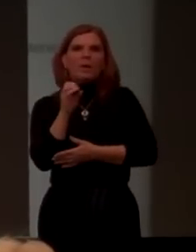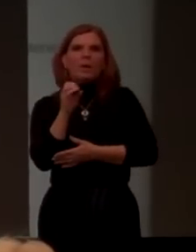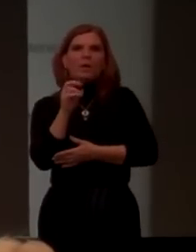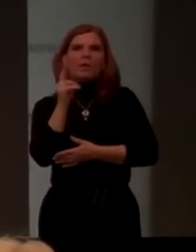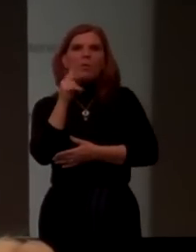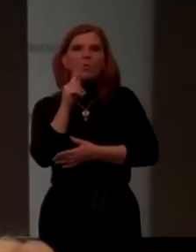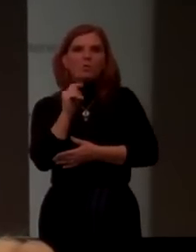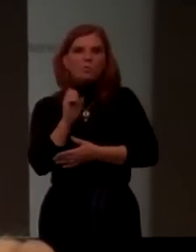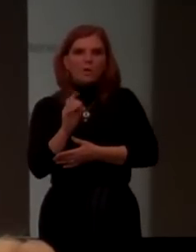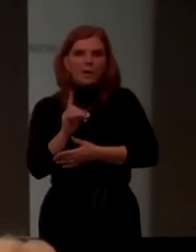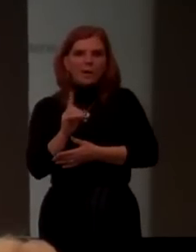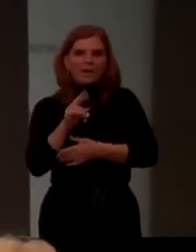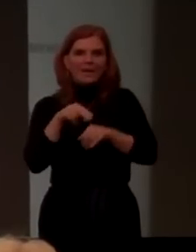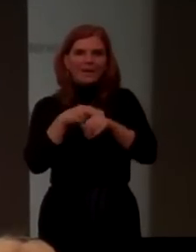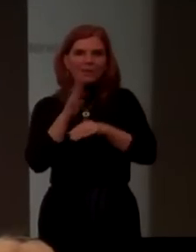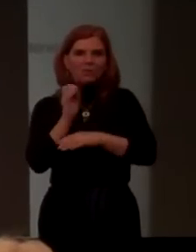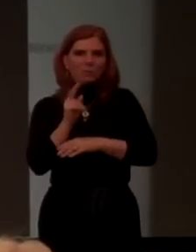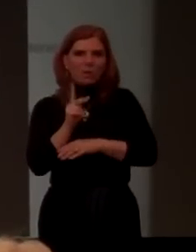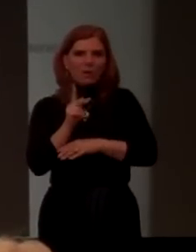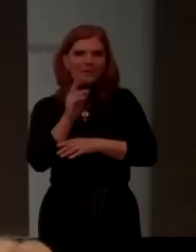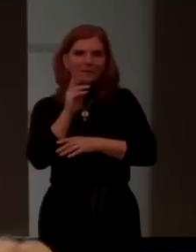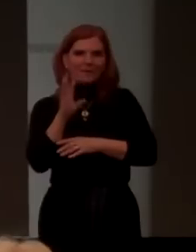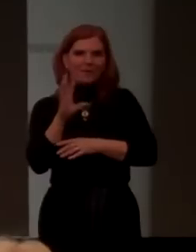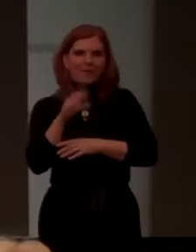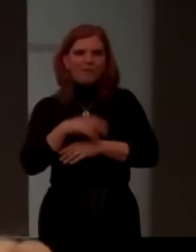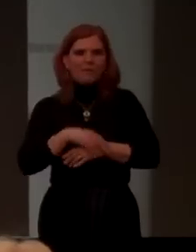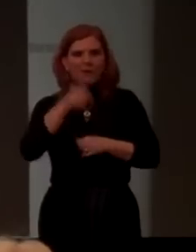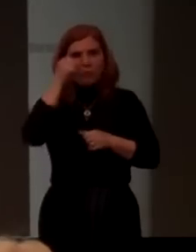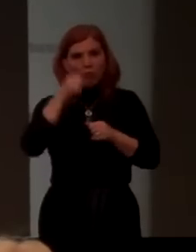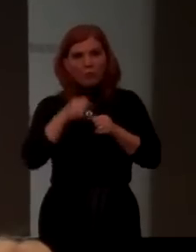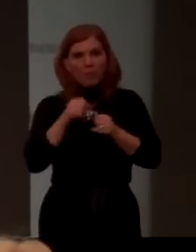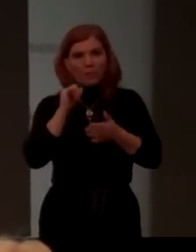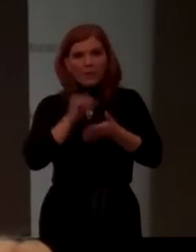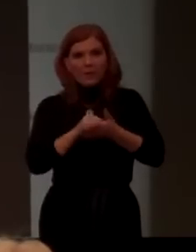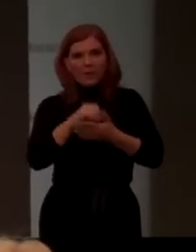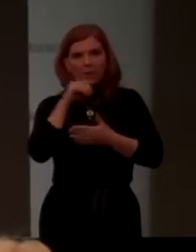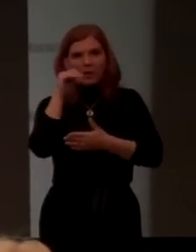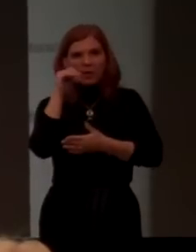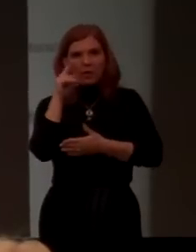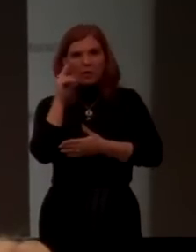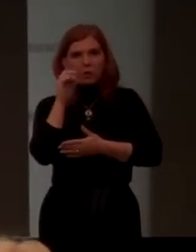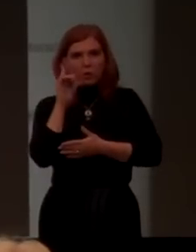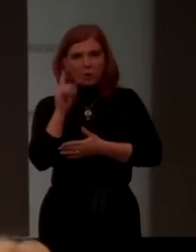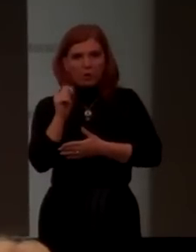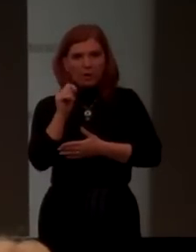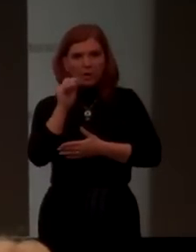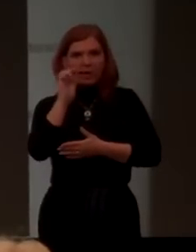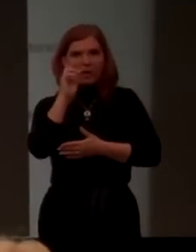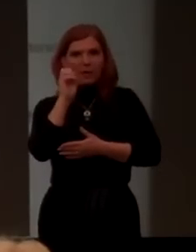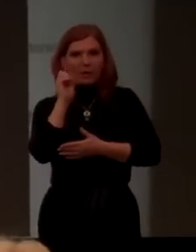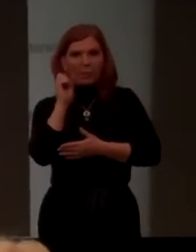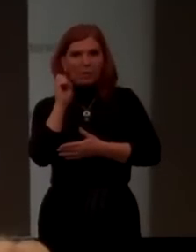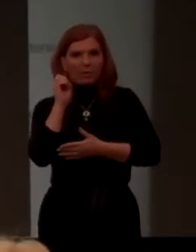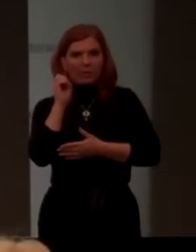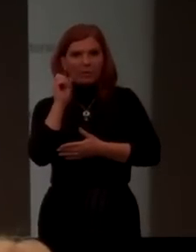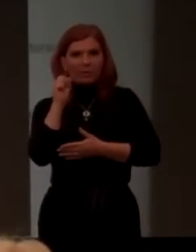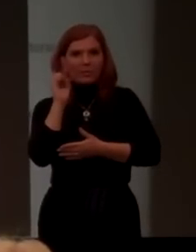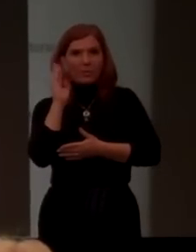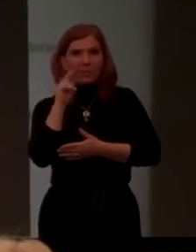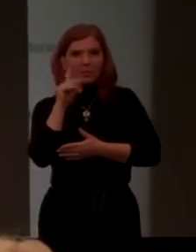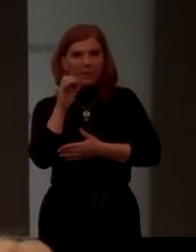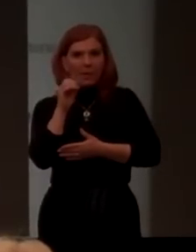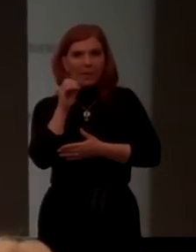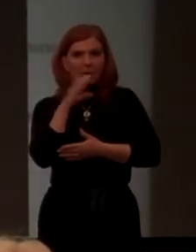United National Bank, 65. Now keep in mind that United Bank, West Banco,